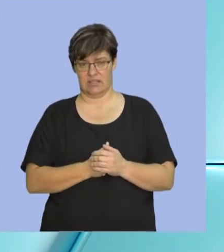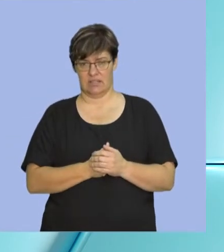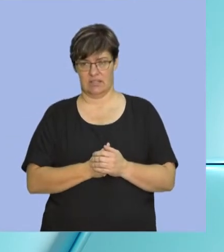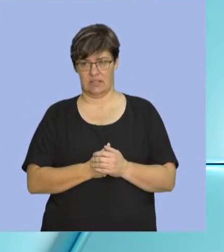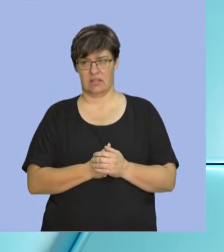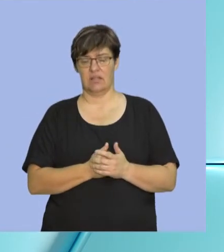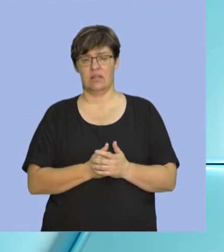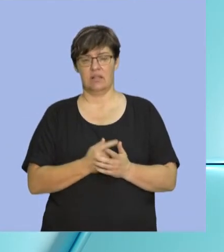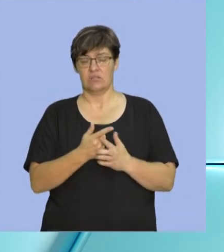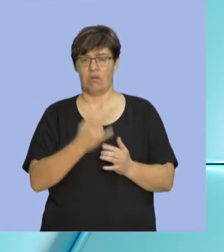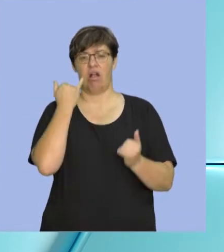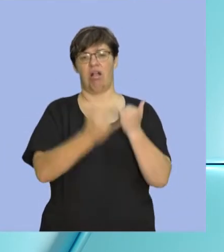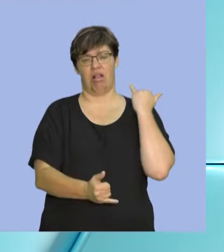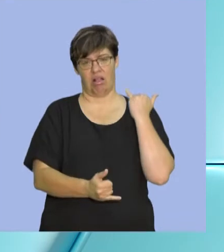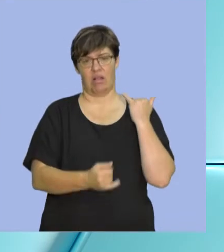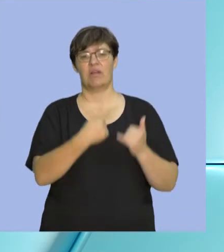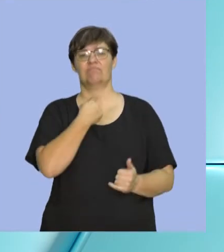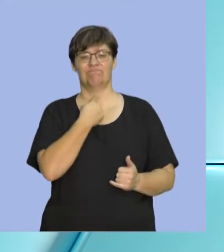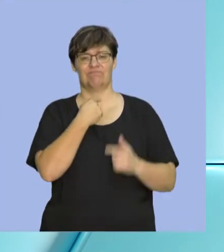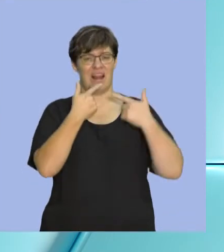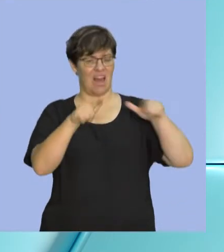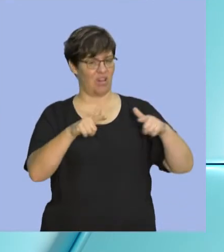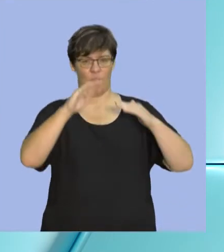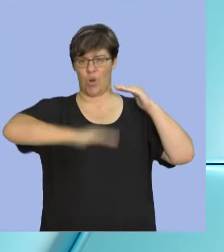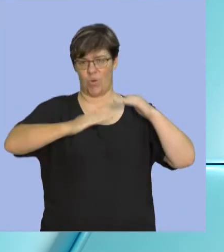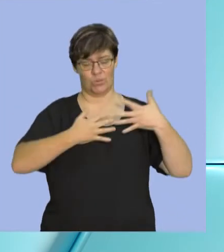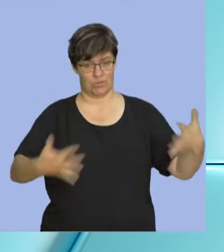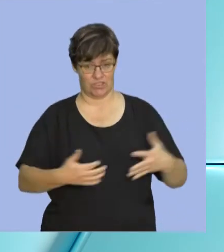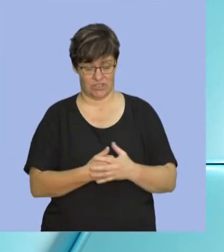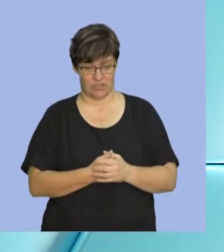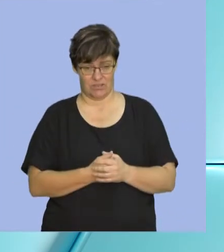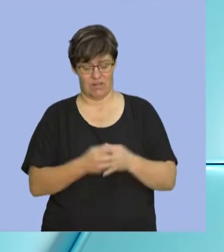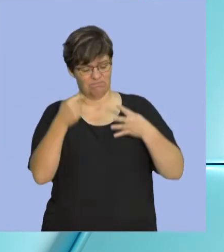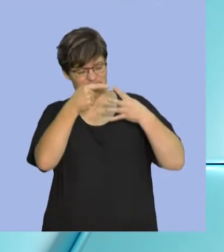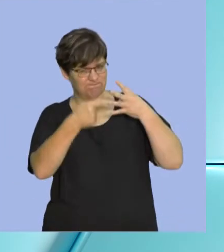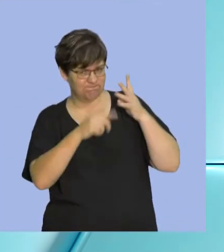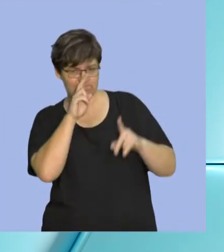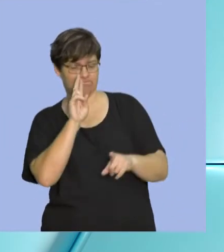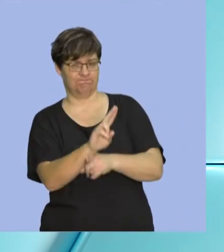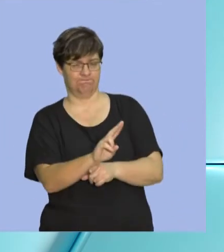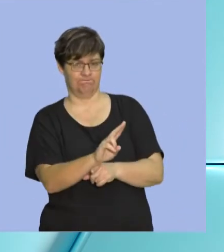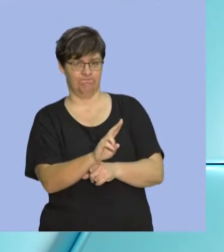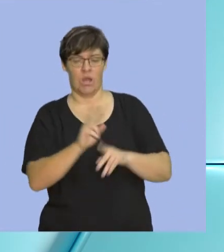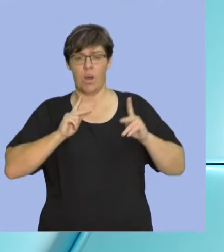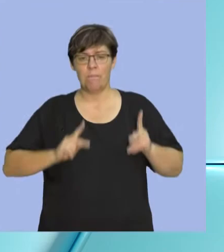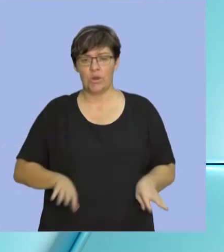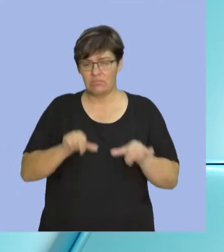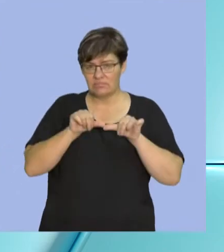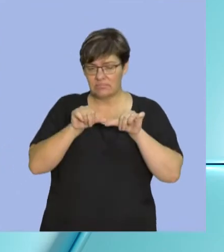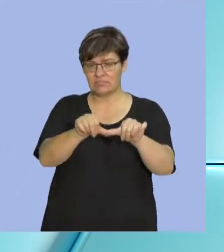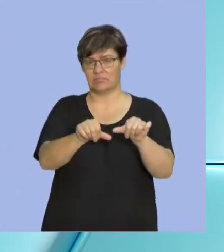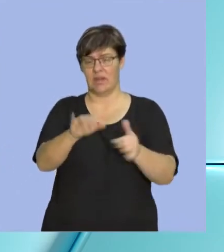metabolic abnormalities with thyroxine levels. So again, signals that we look at in terms of how the body maintains the core